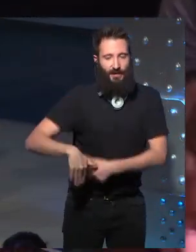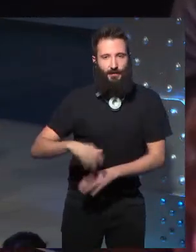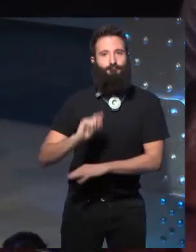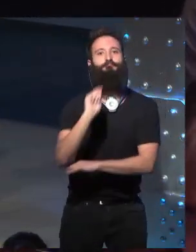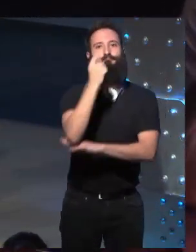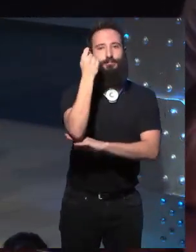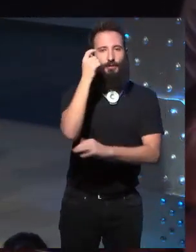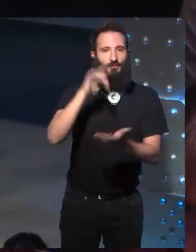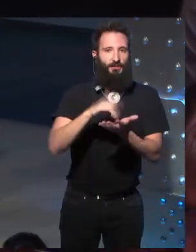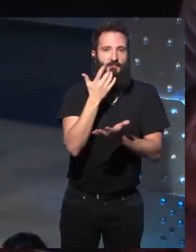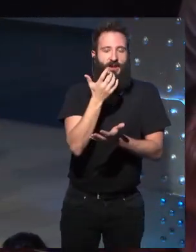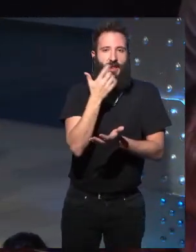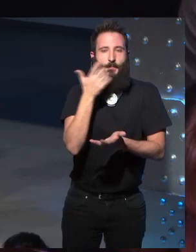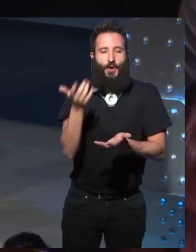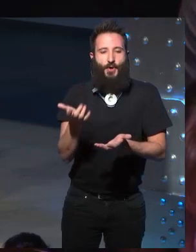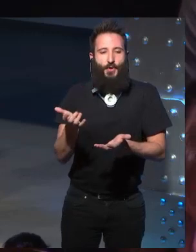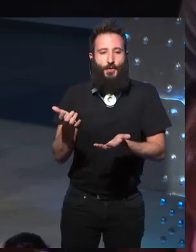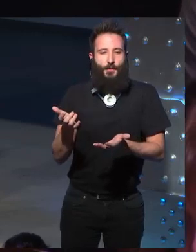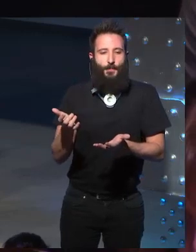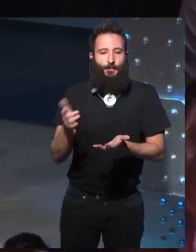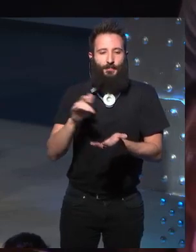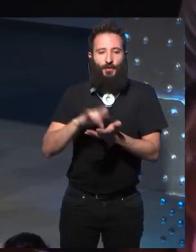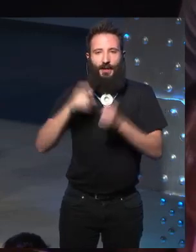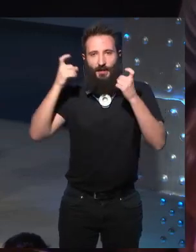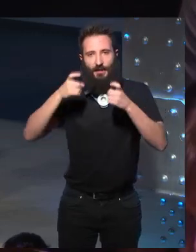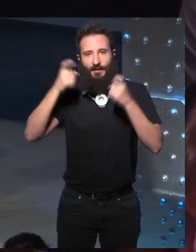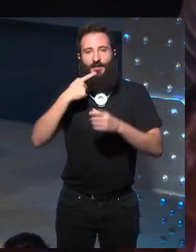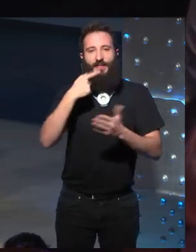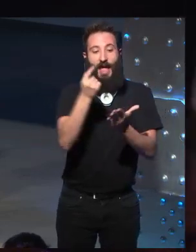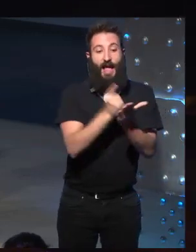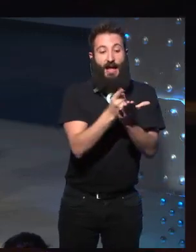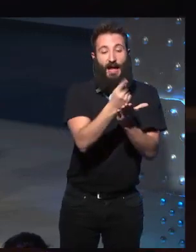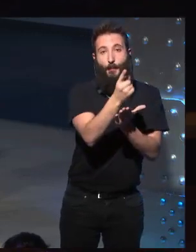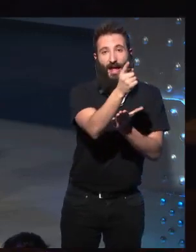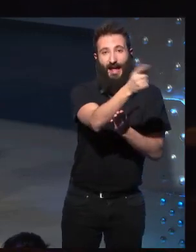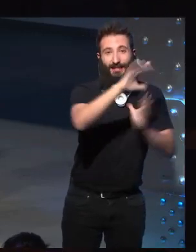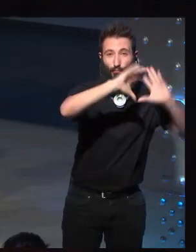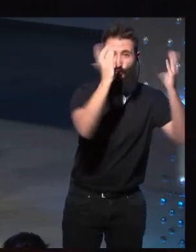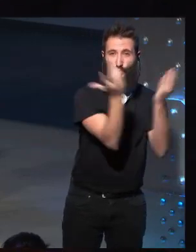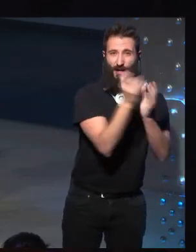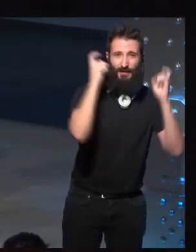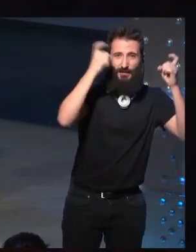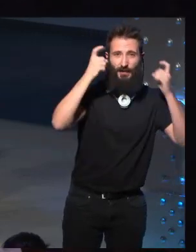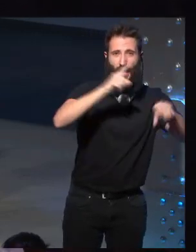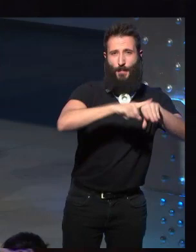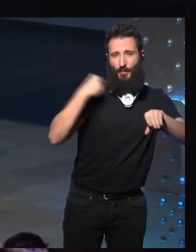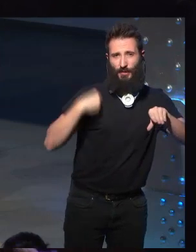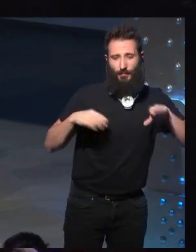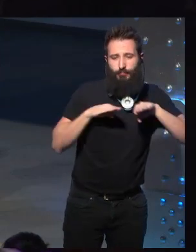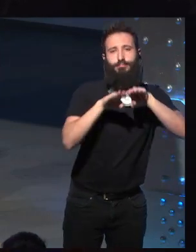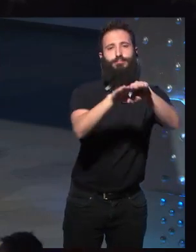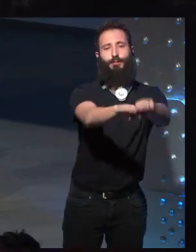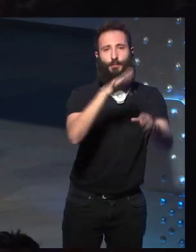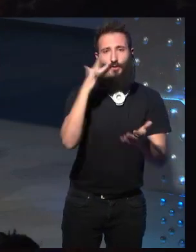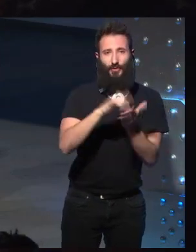until it's been discovered, this application that it has in synchronizing GPSs across the world.